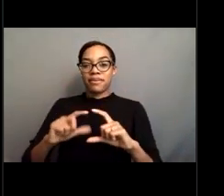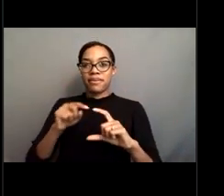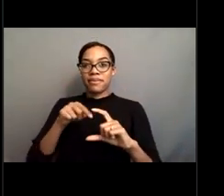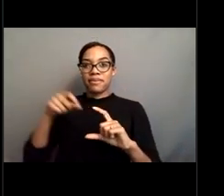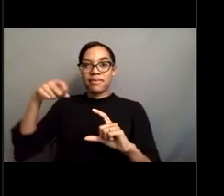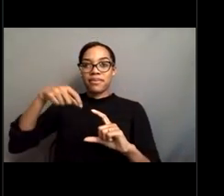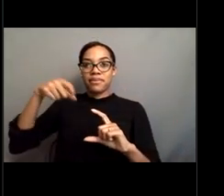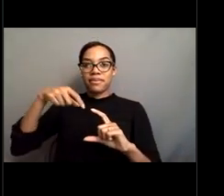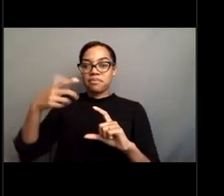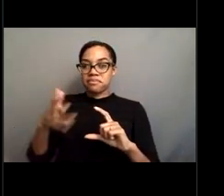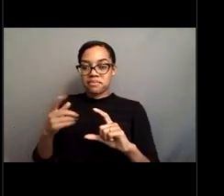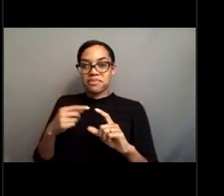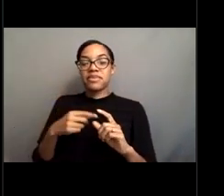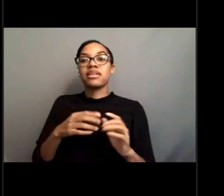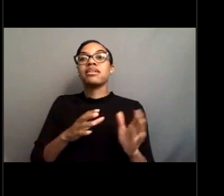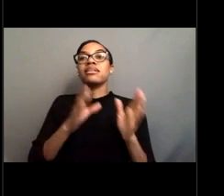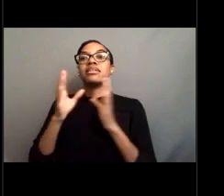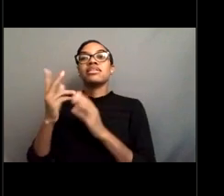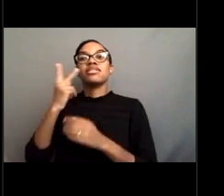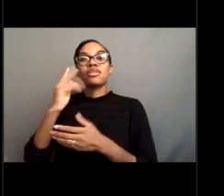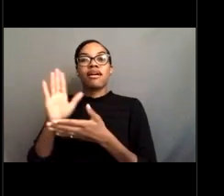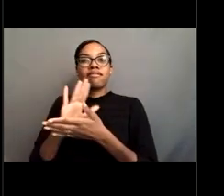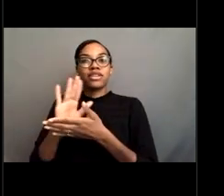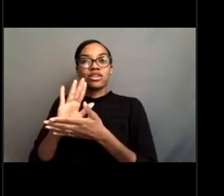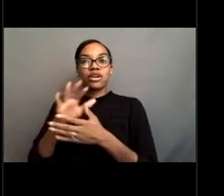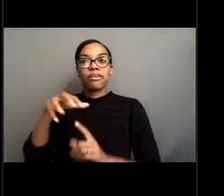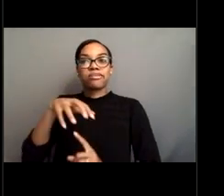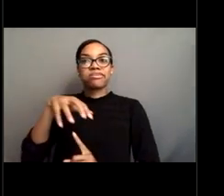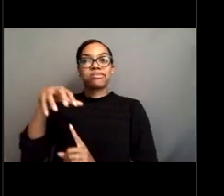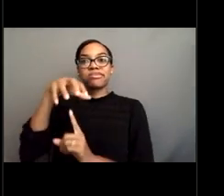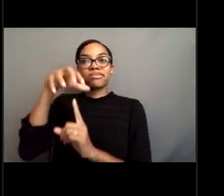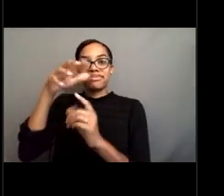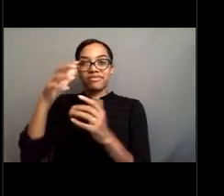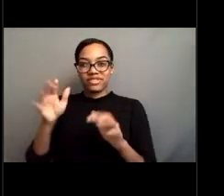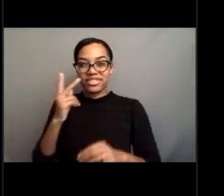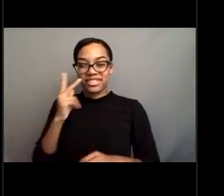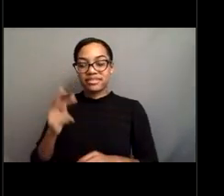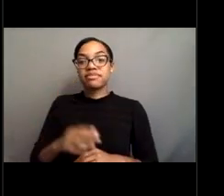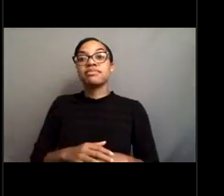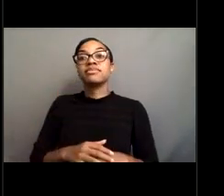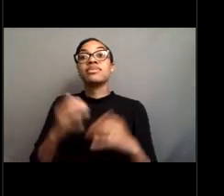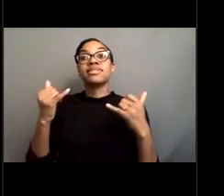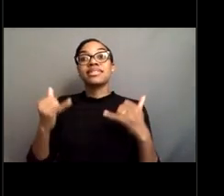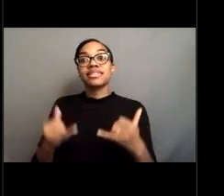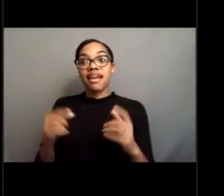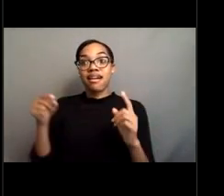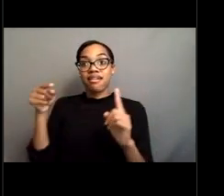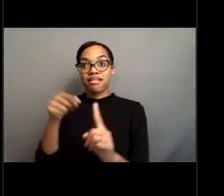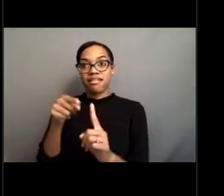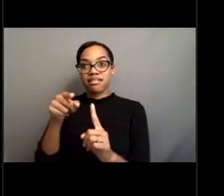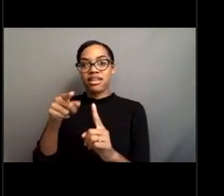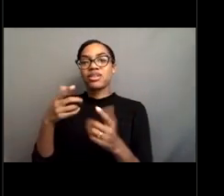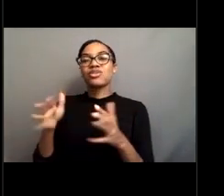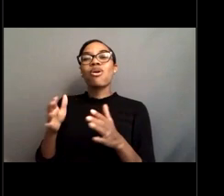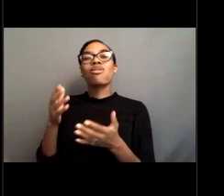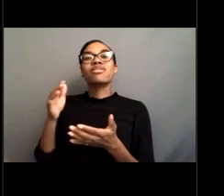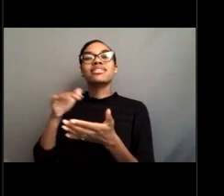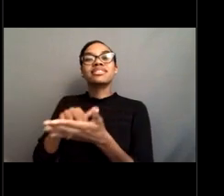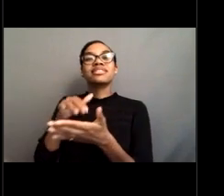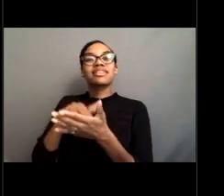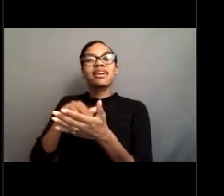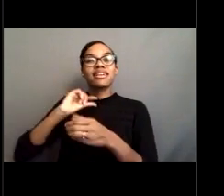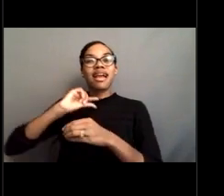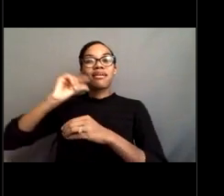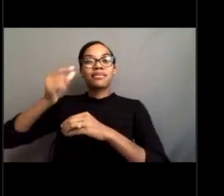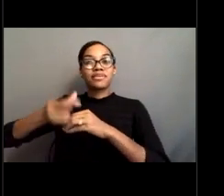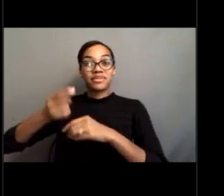the balloon going up. So, you know, y'all have studied the atmosphere. So how high does the weather balloon really go before it pops? And what